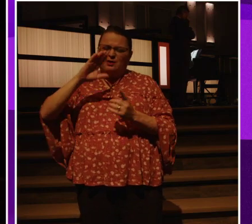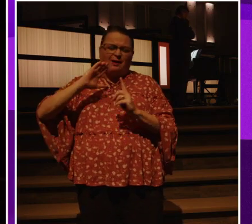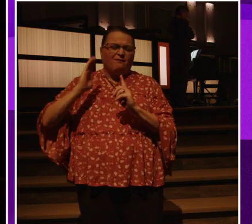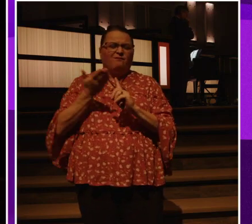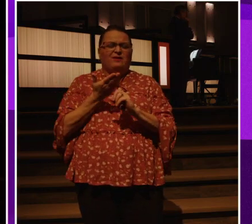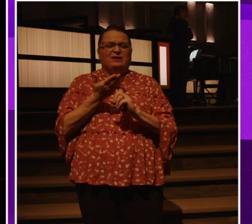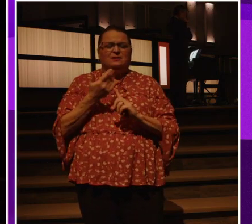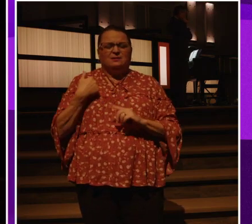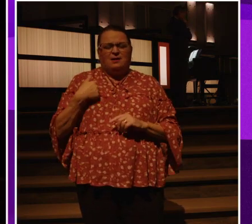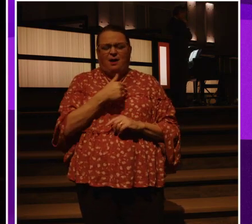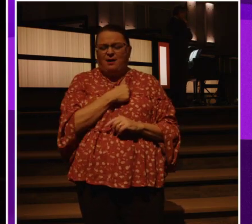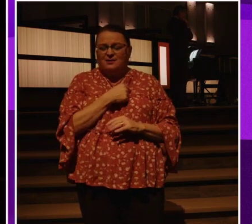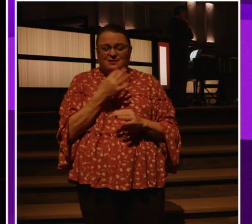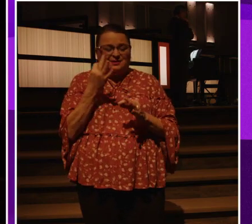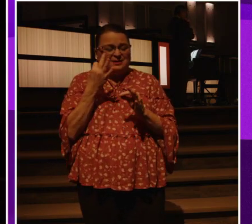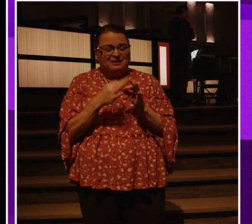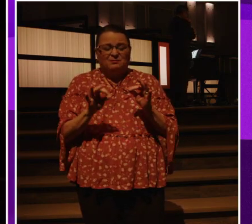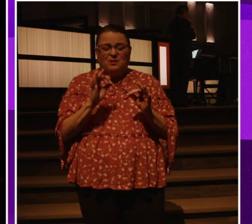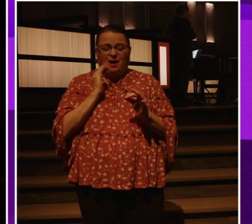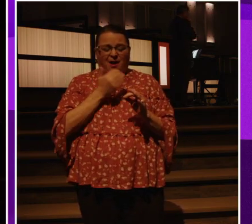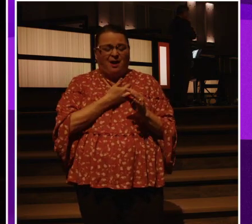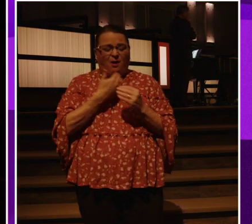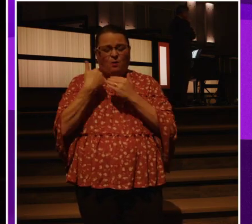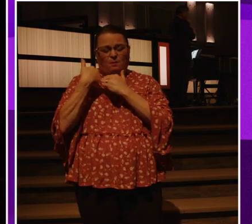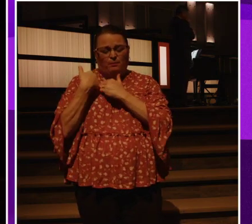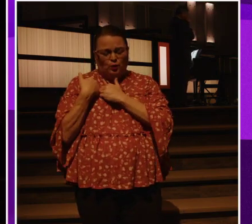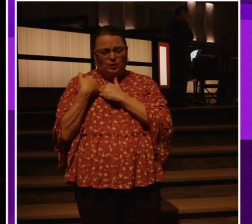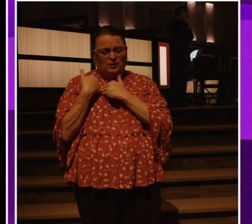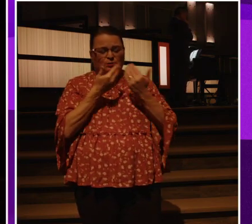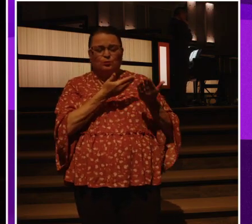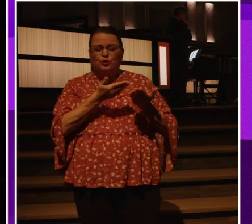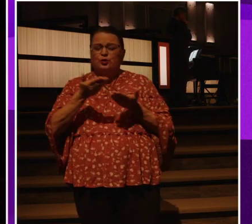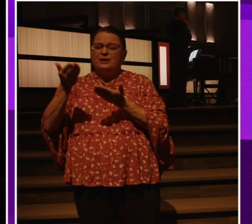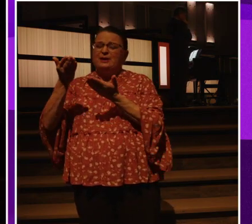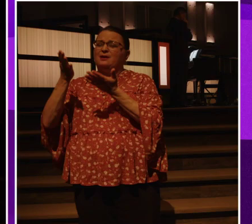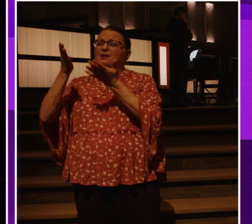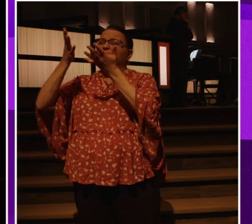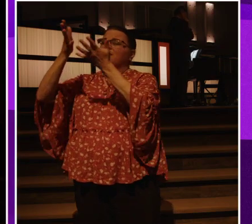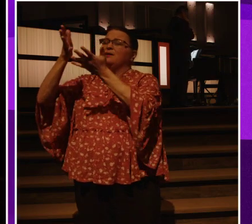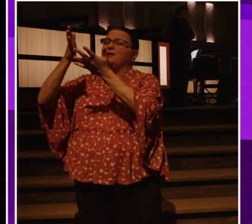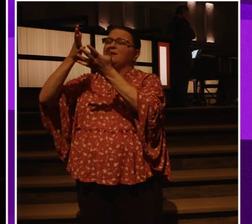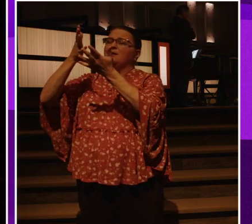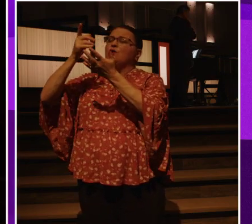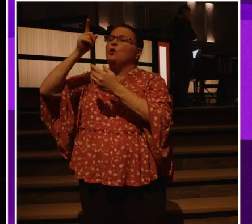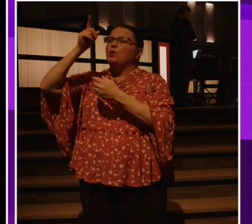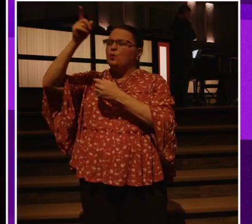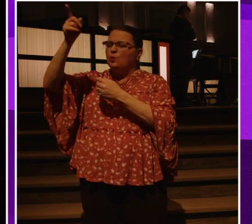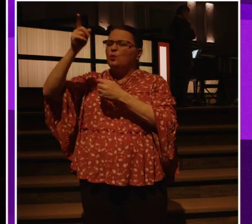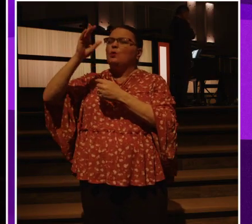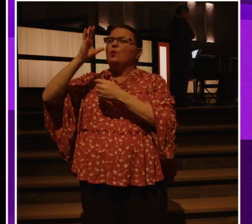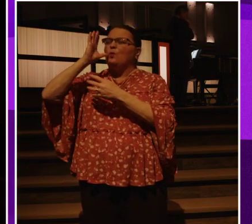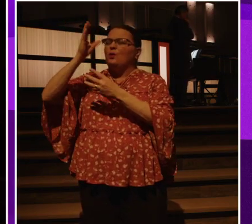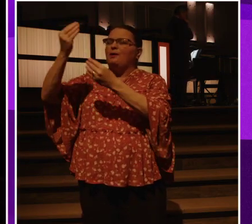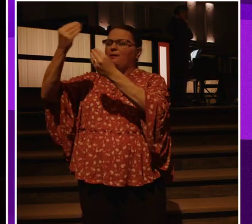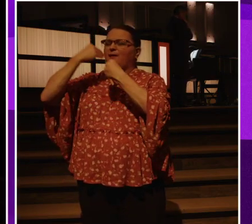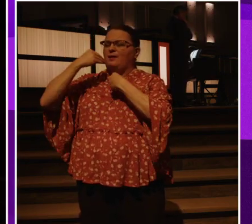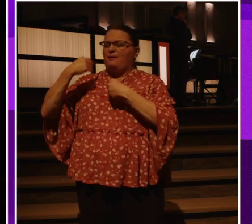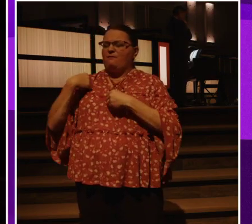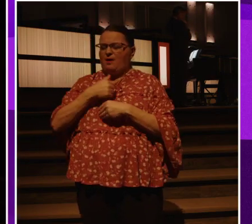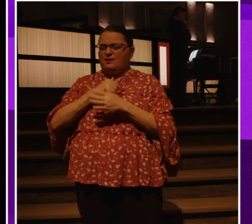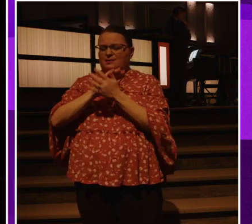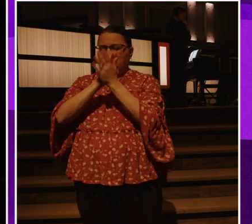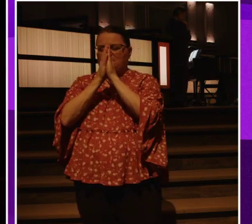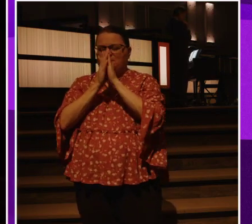simply bring our burdens to You, You will lift them and give us the peace that